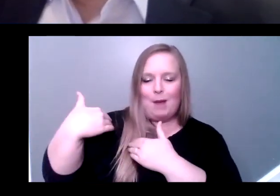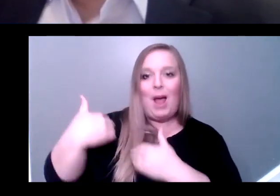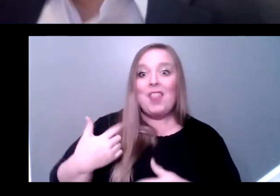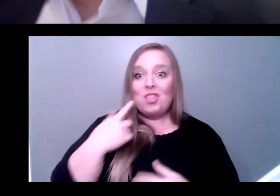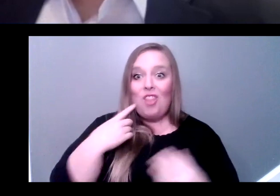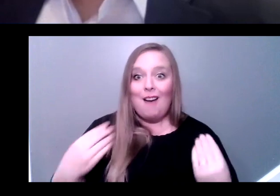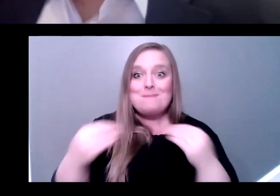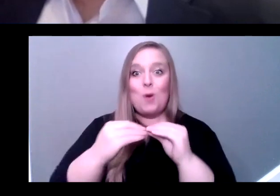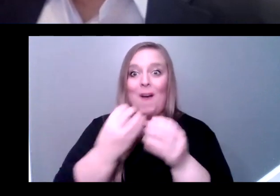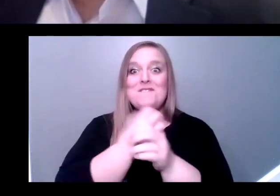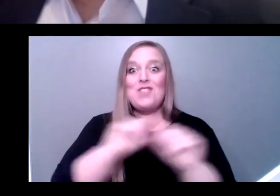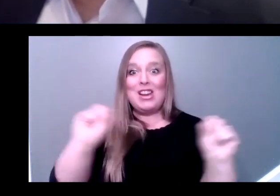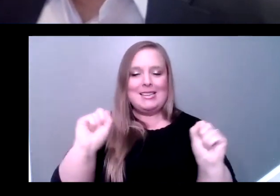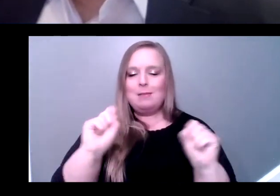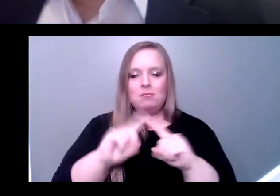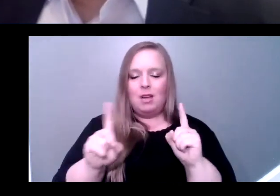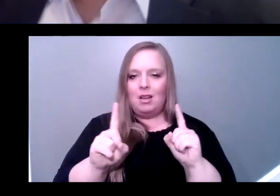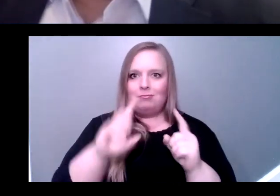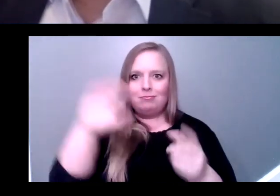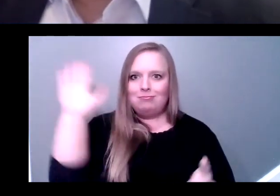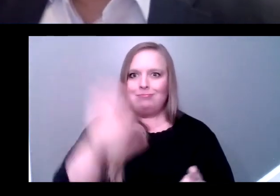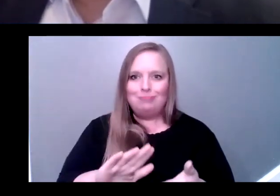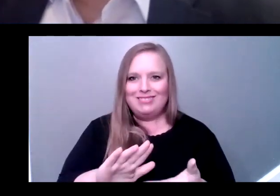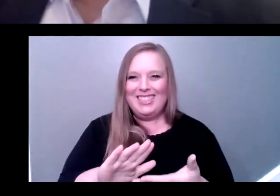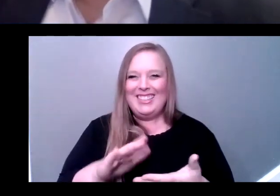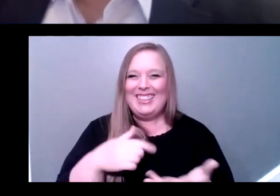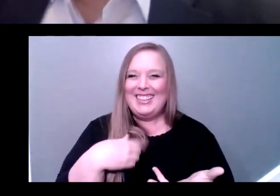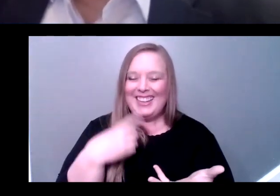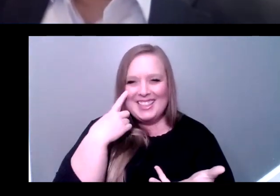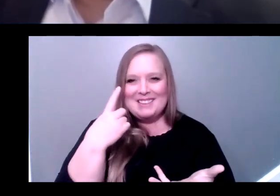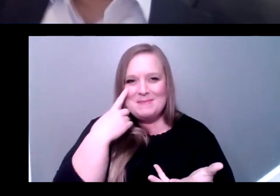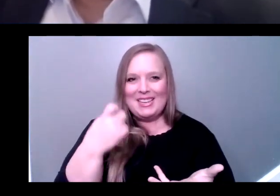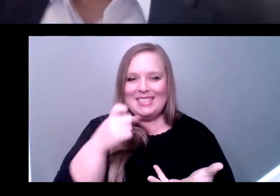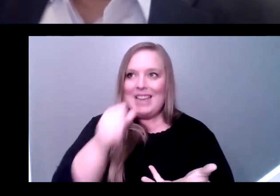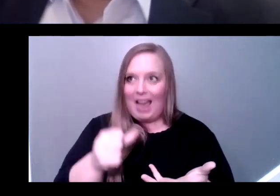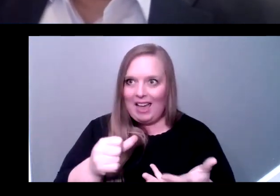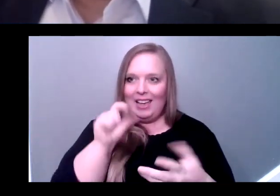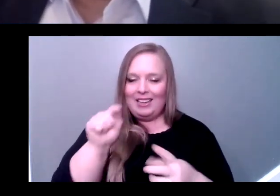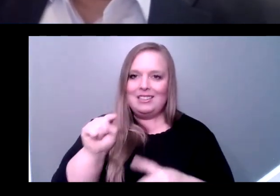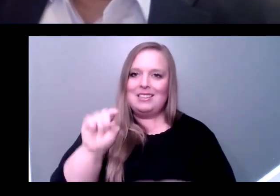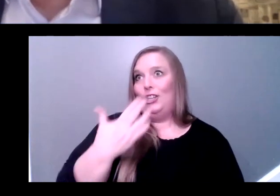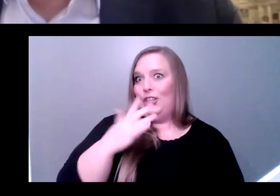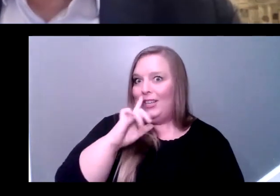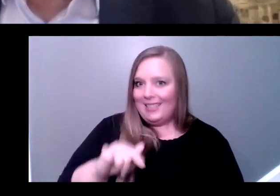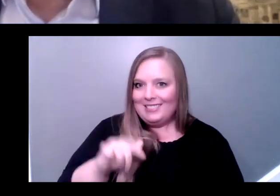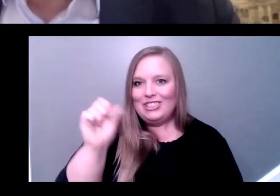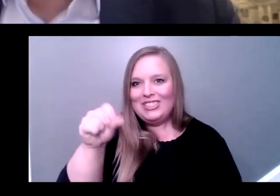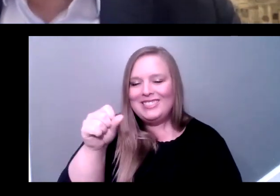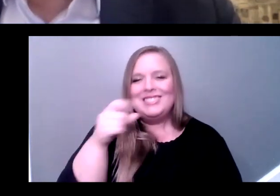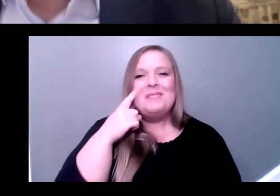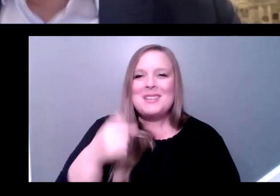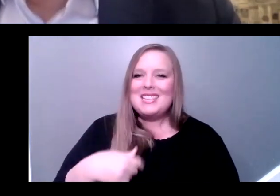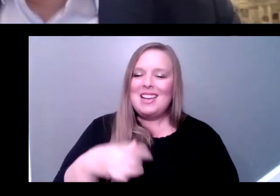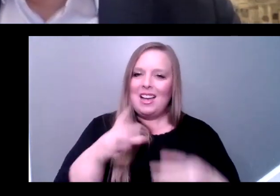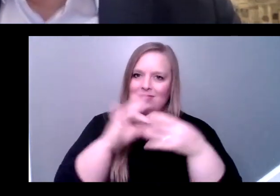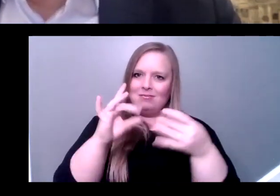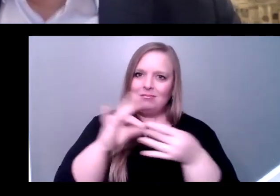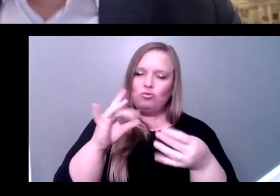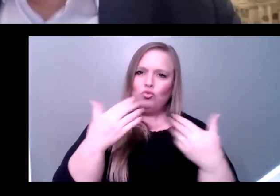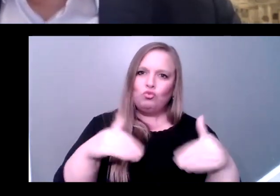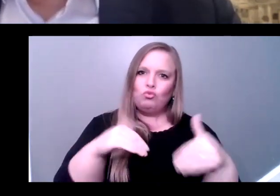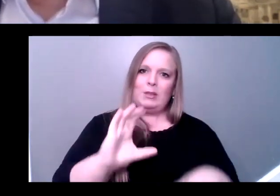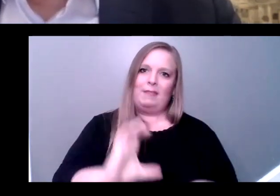Bosniaks, Croats, and Serbs. 2 entities, the Federation of Bosnia and Herzegovina and Republika